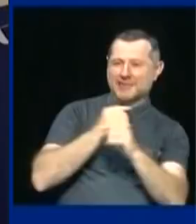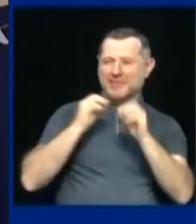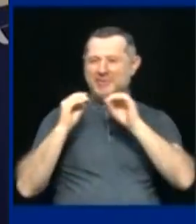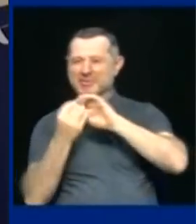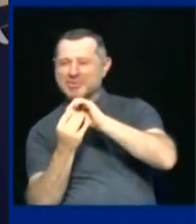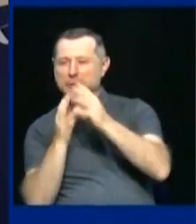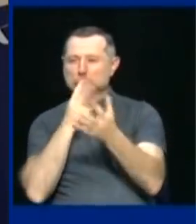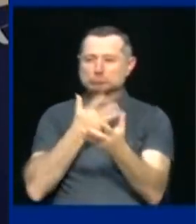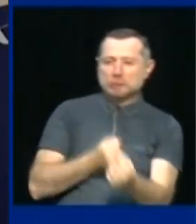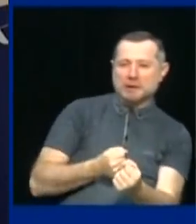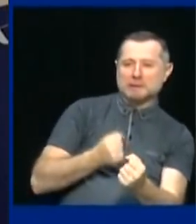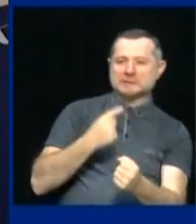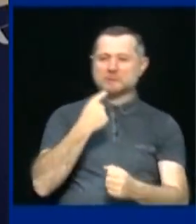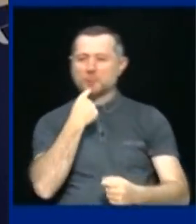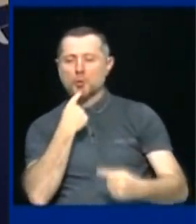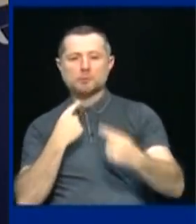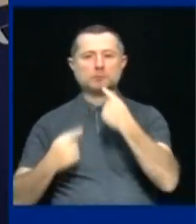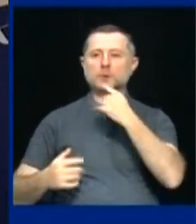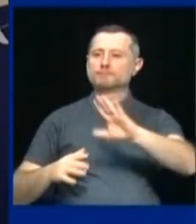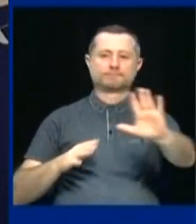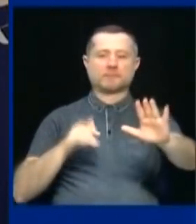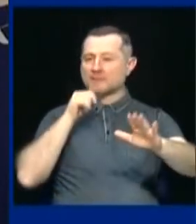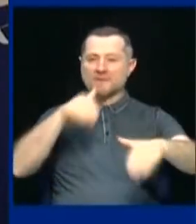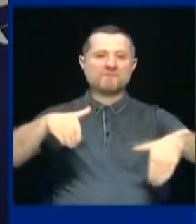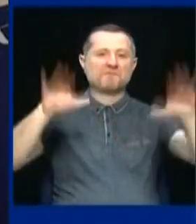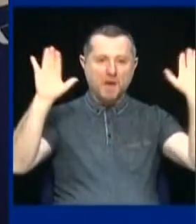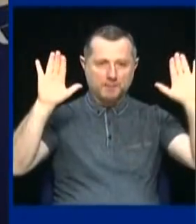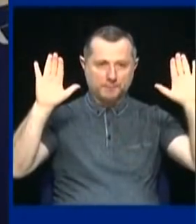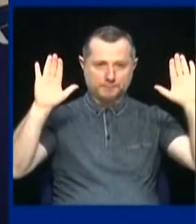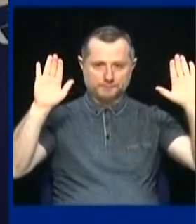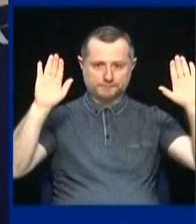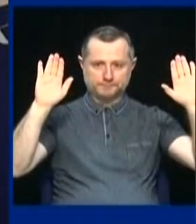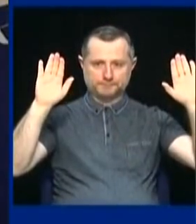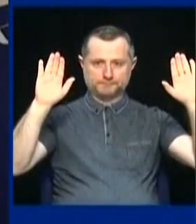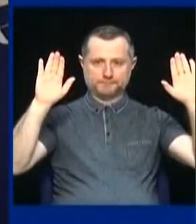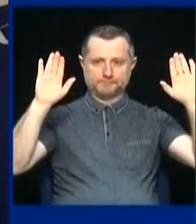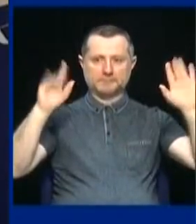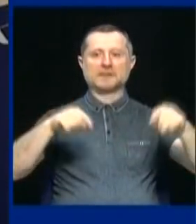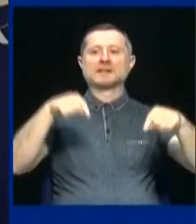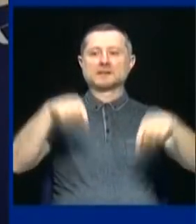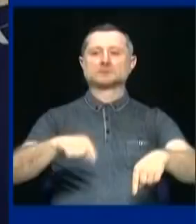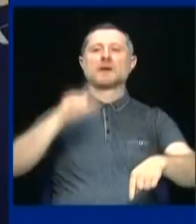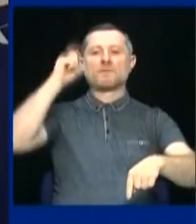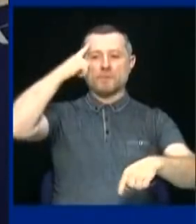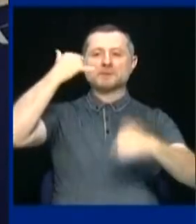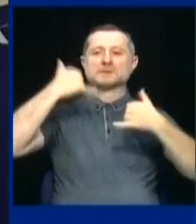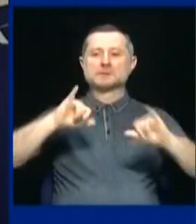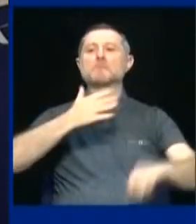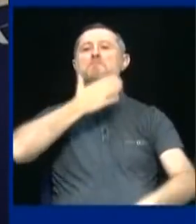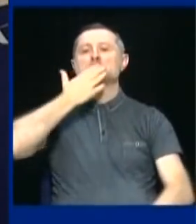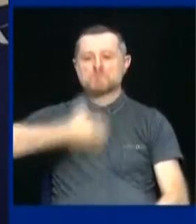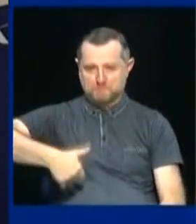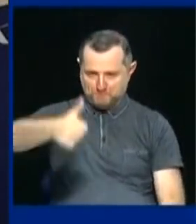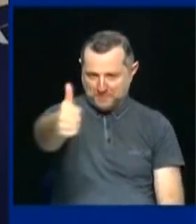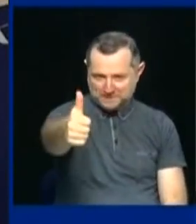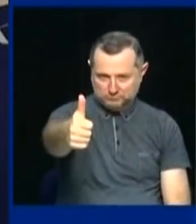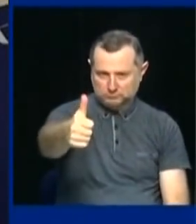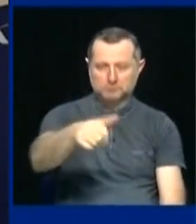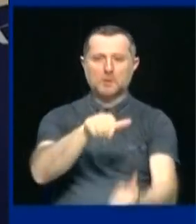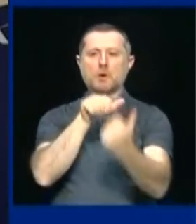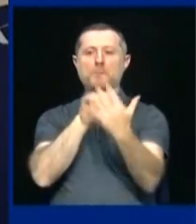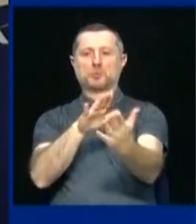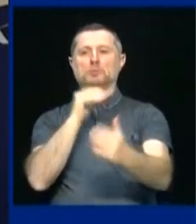give it up. Because government is still the best vehicle for making positive social change.